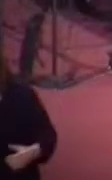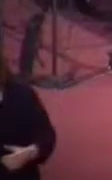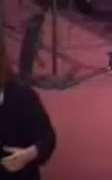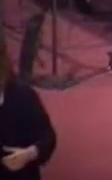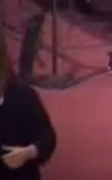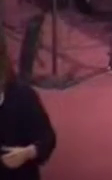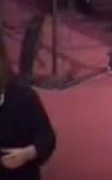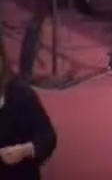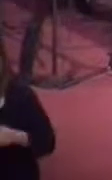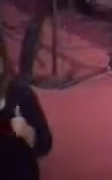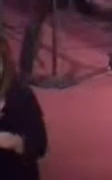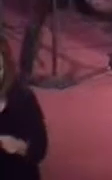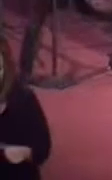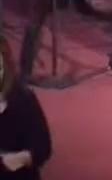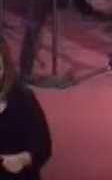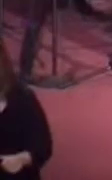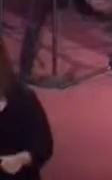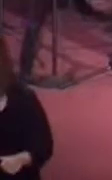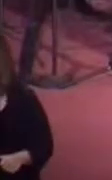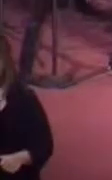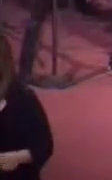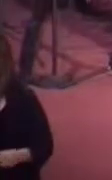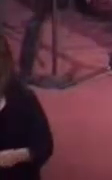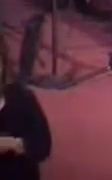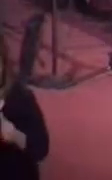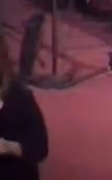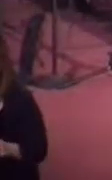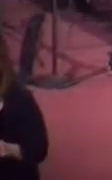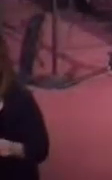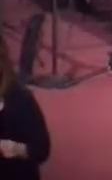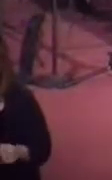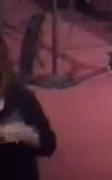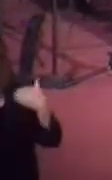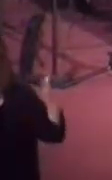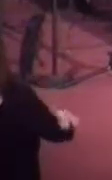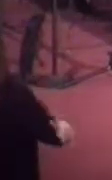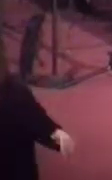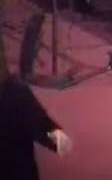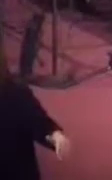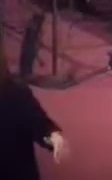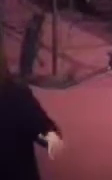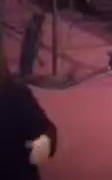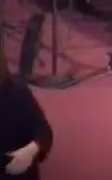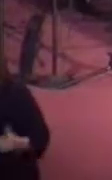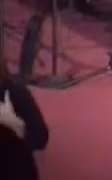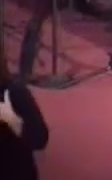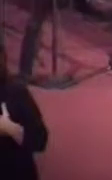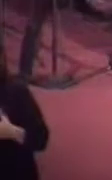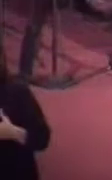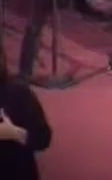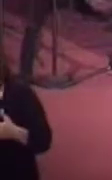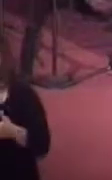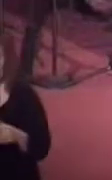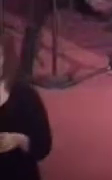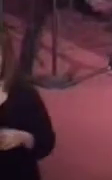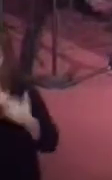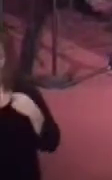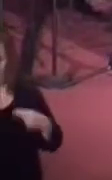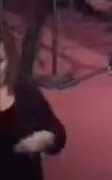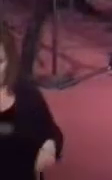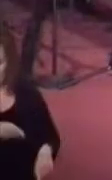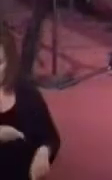each other because lions don't really do that. And so here comes the angel of the Lord, and they got this delicious treat sitting right before them, and he shuts all of their